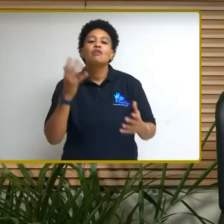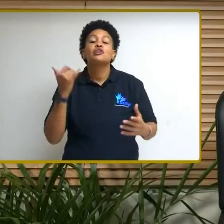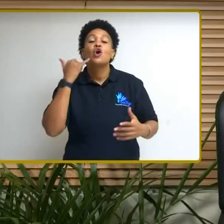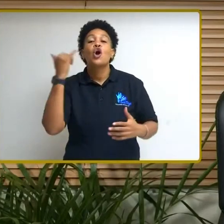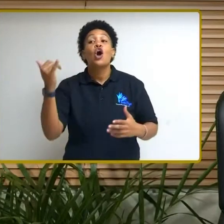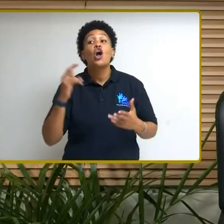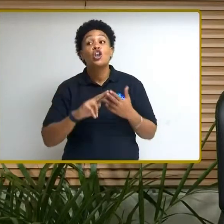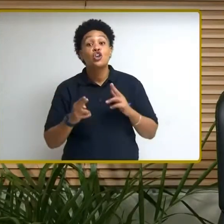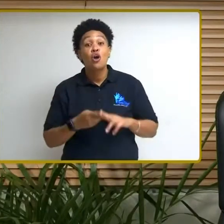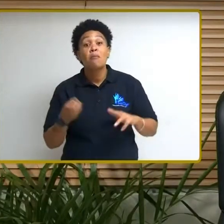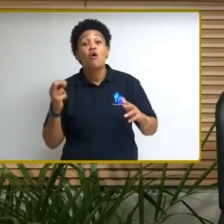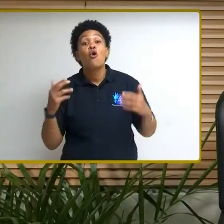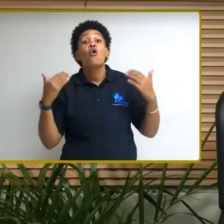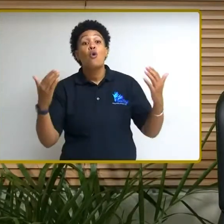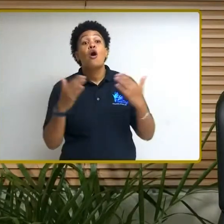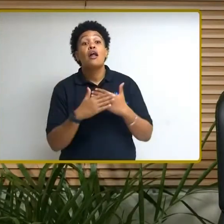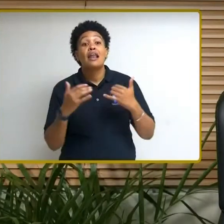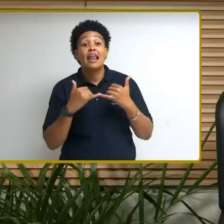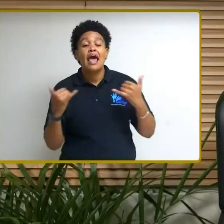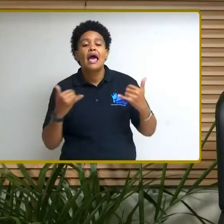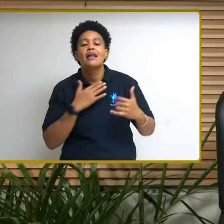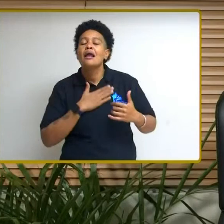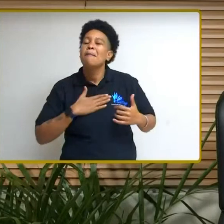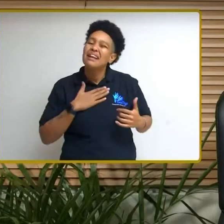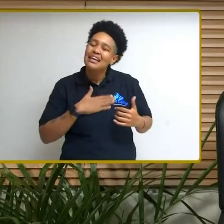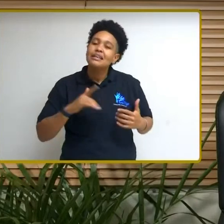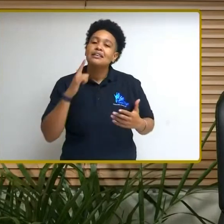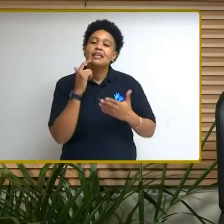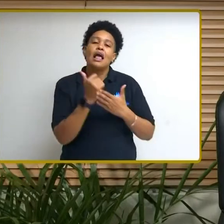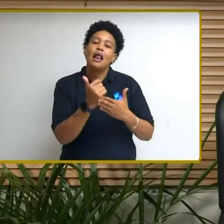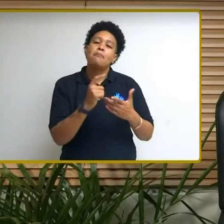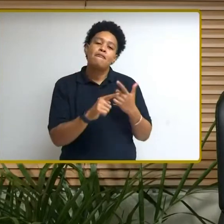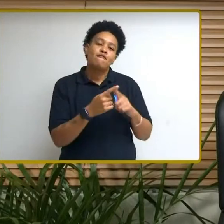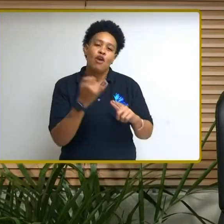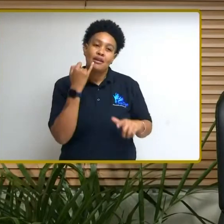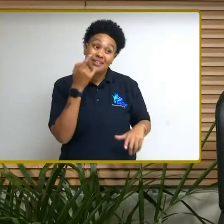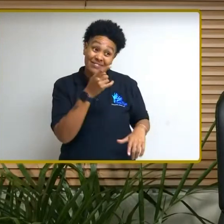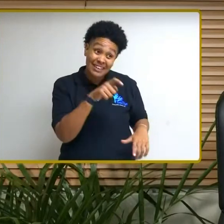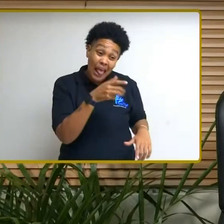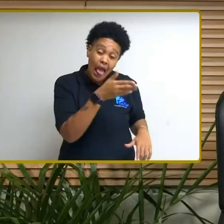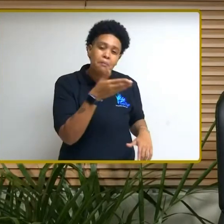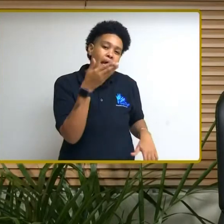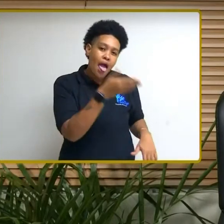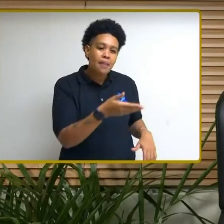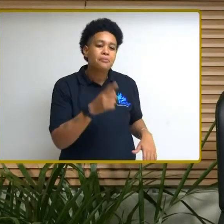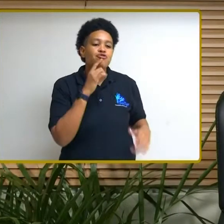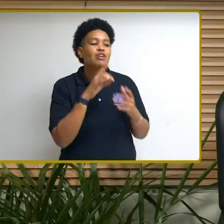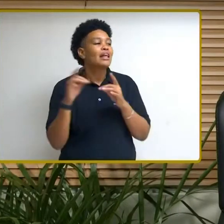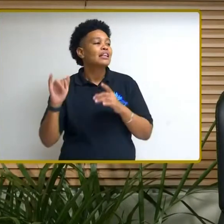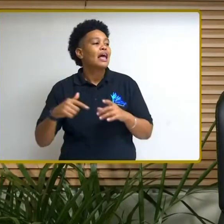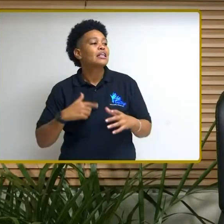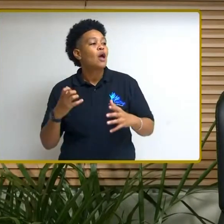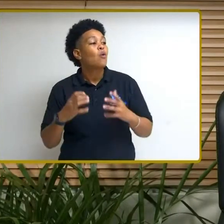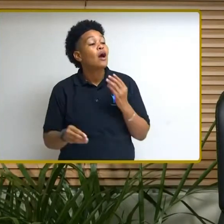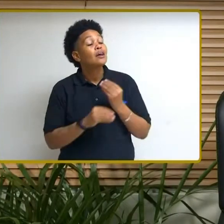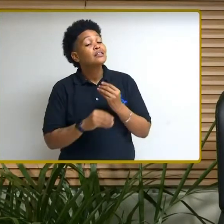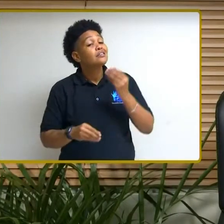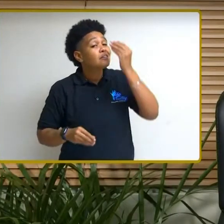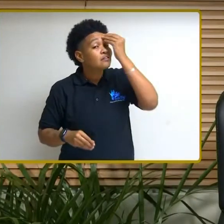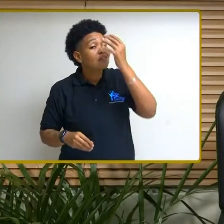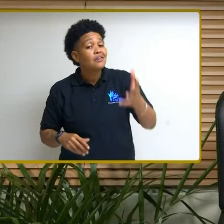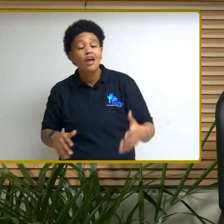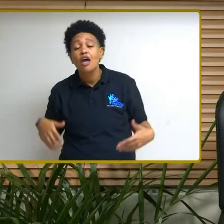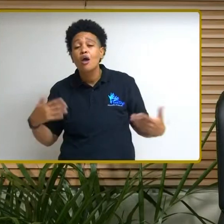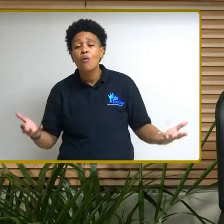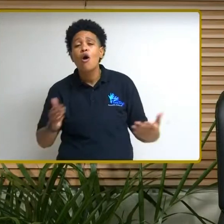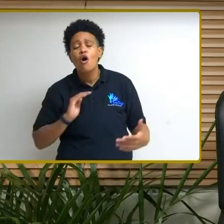that number or go online, and please help a friend if you will. In that regard, I want to also say